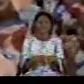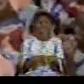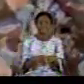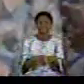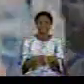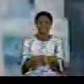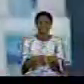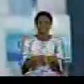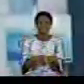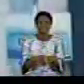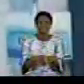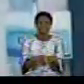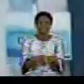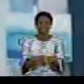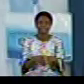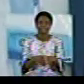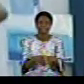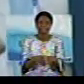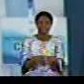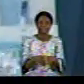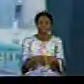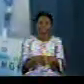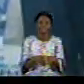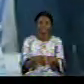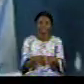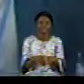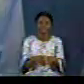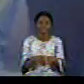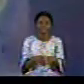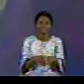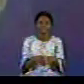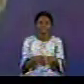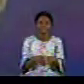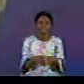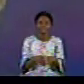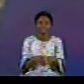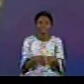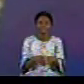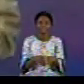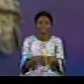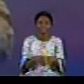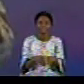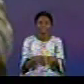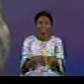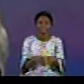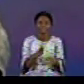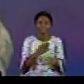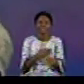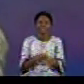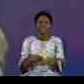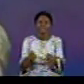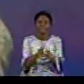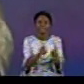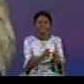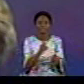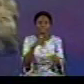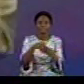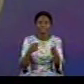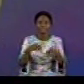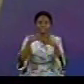in the house. Praise the Lord. And equally in the house, you're welcome,